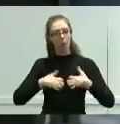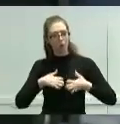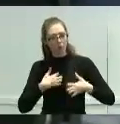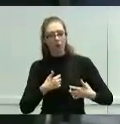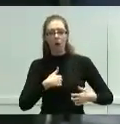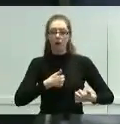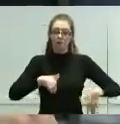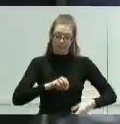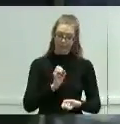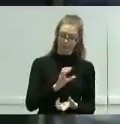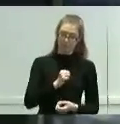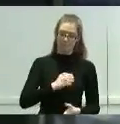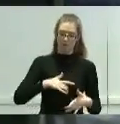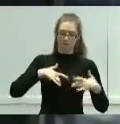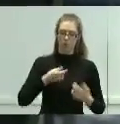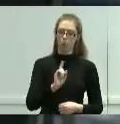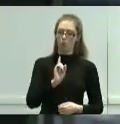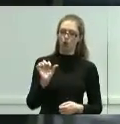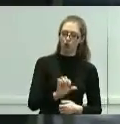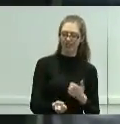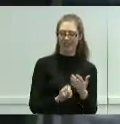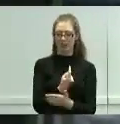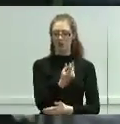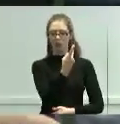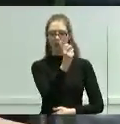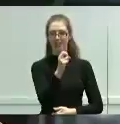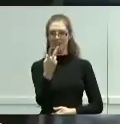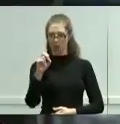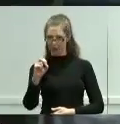in 2020 and the changes needed to be done in